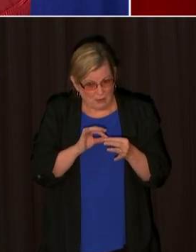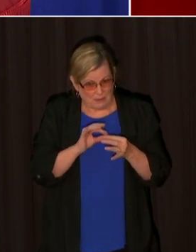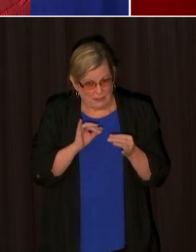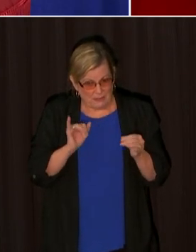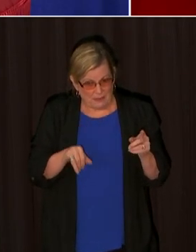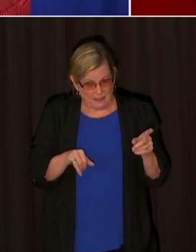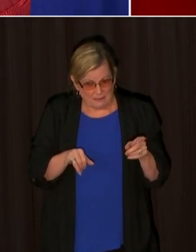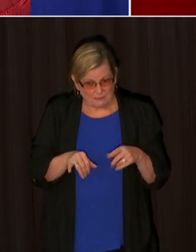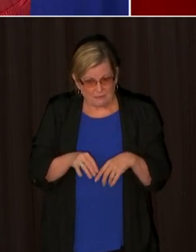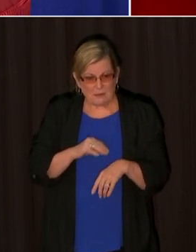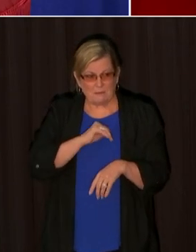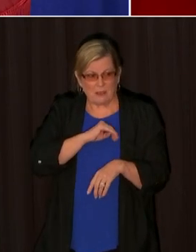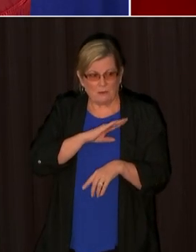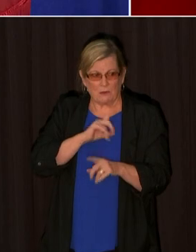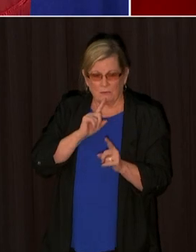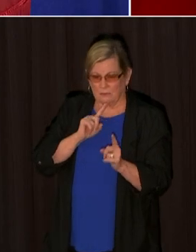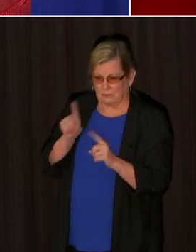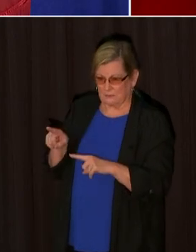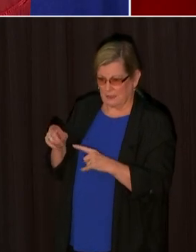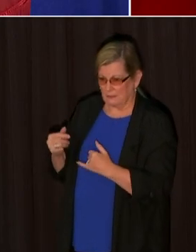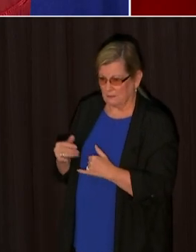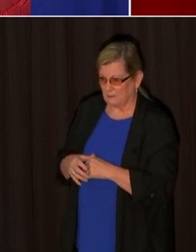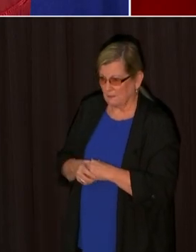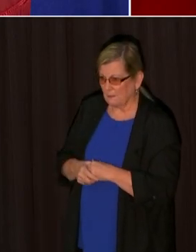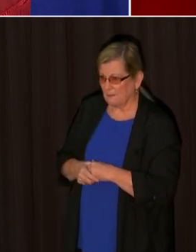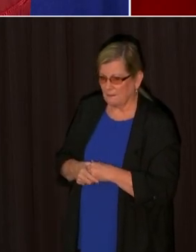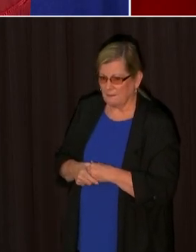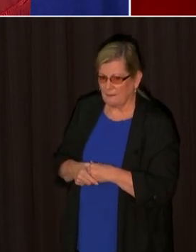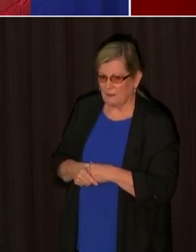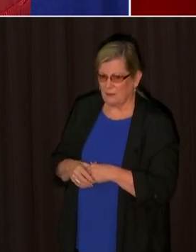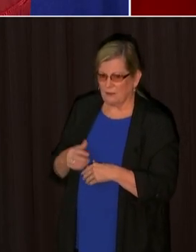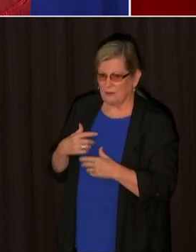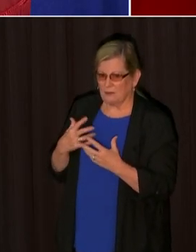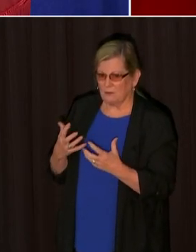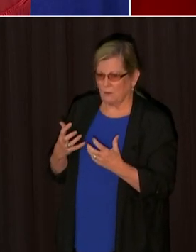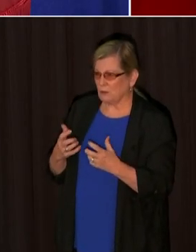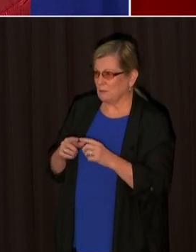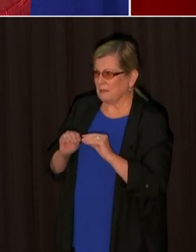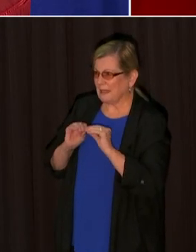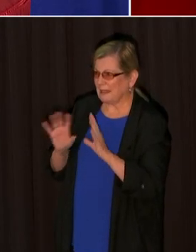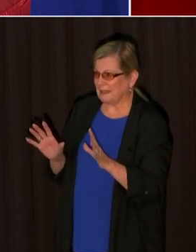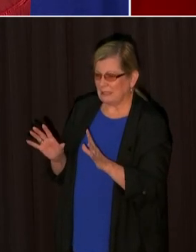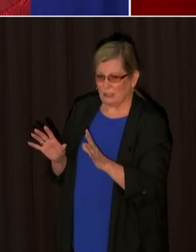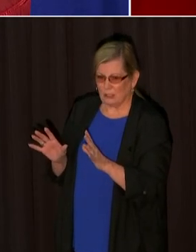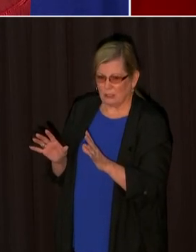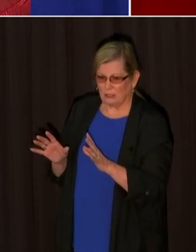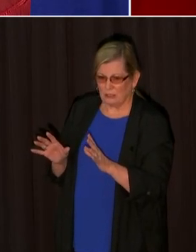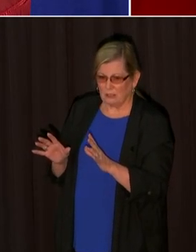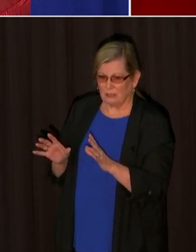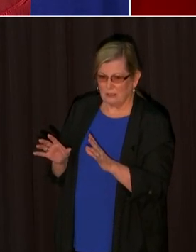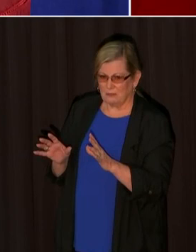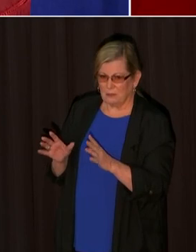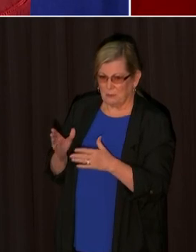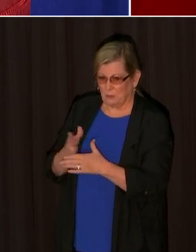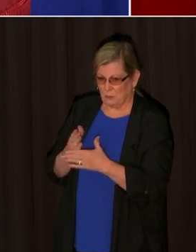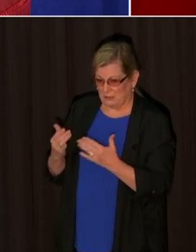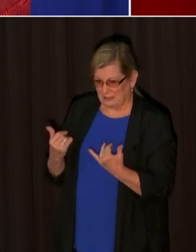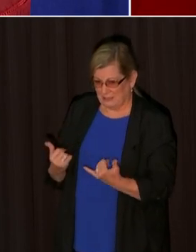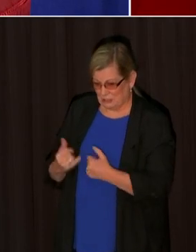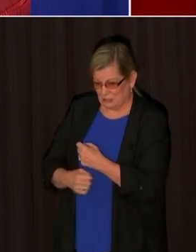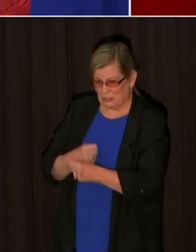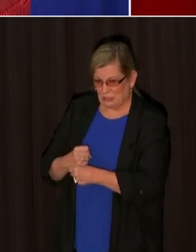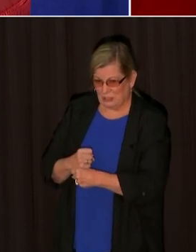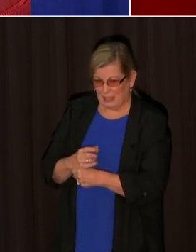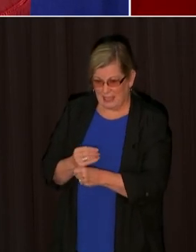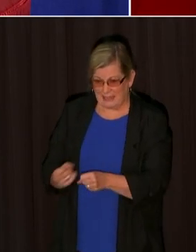Yes, James. So what I want to be very clear about is that we were faced between this year and next year with over $1